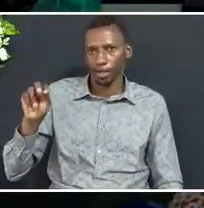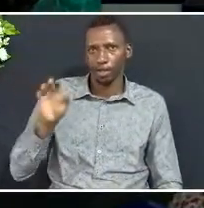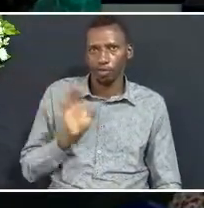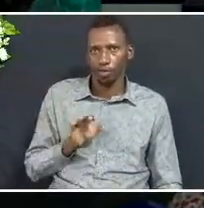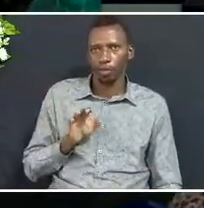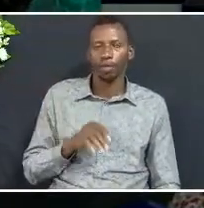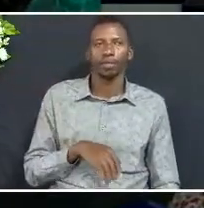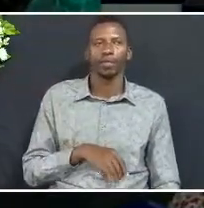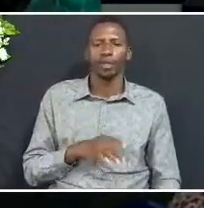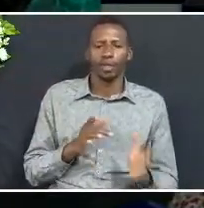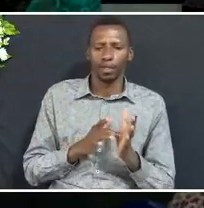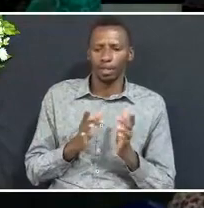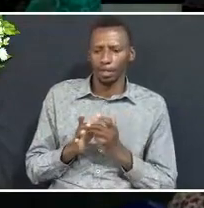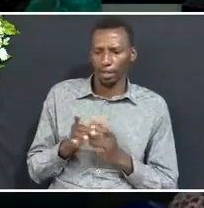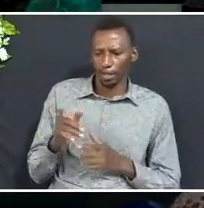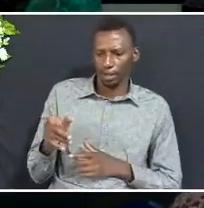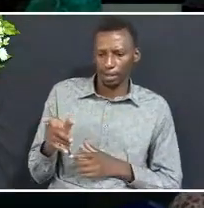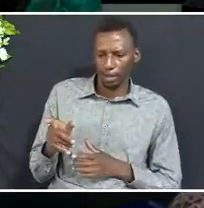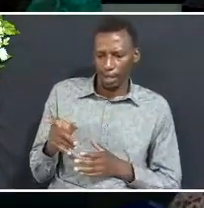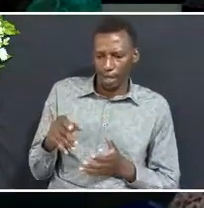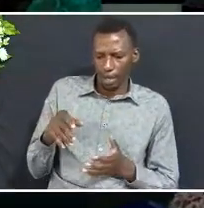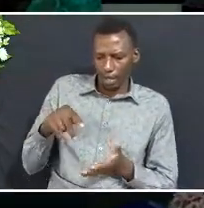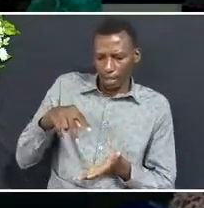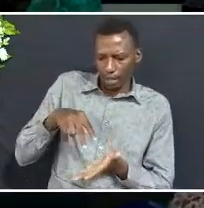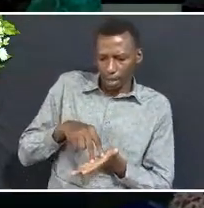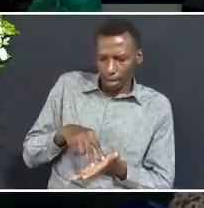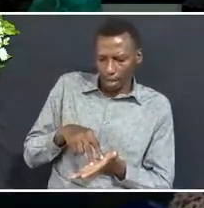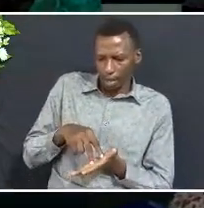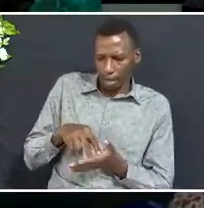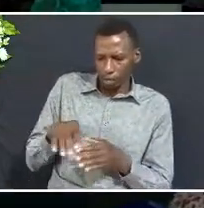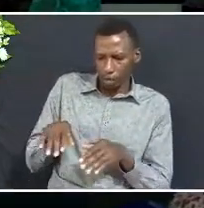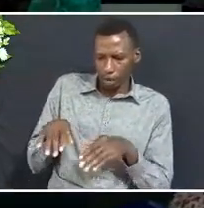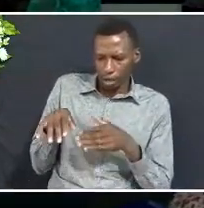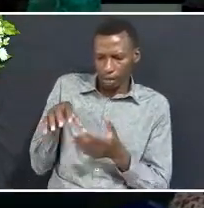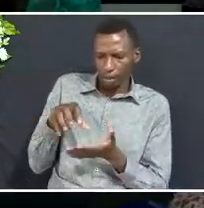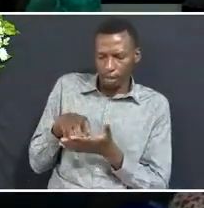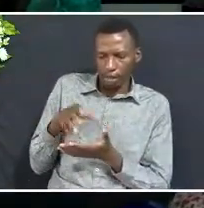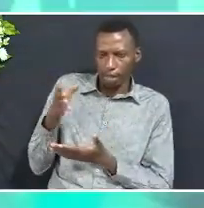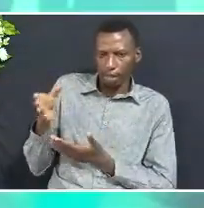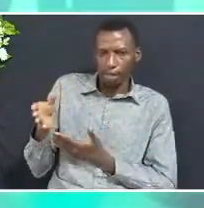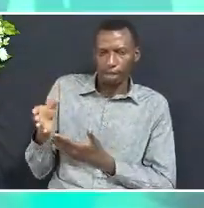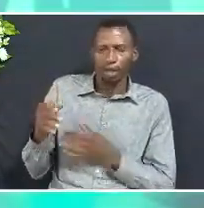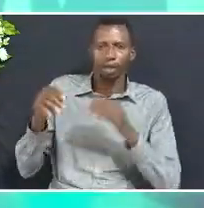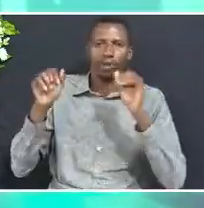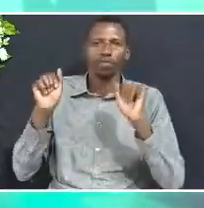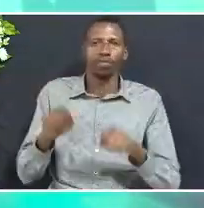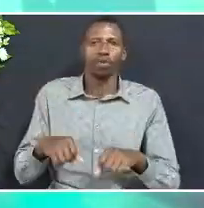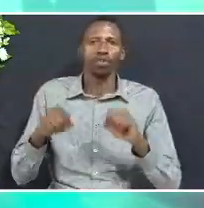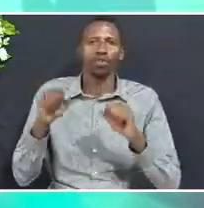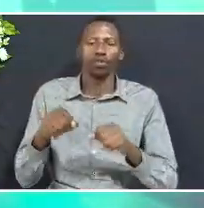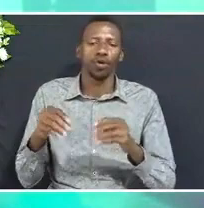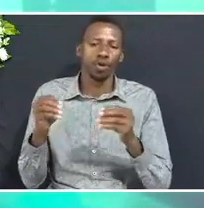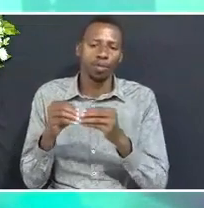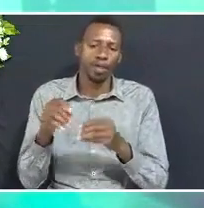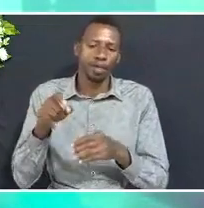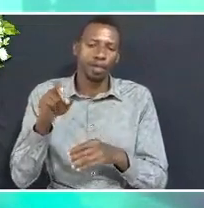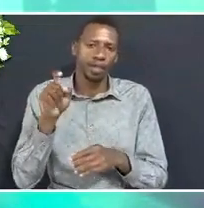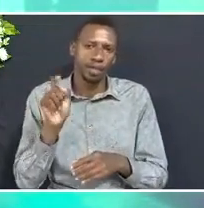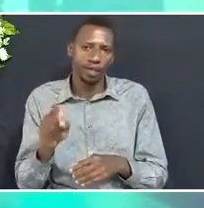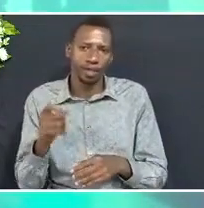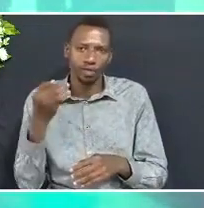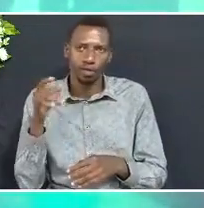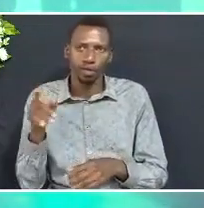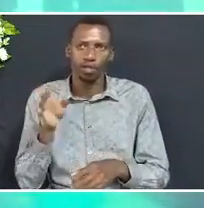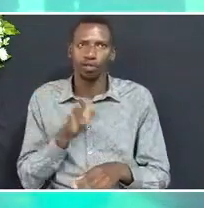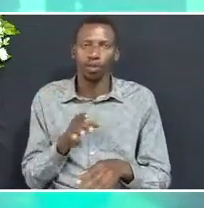Jesus strategically positioned himself that he can be able to meet the needs of this lady. Just as he is